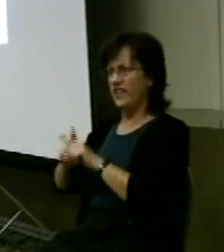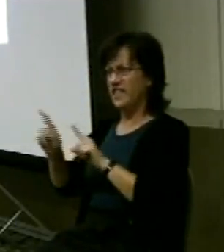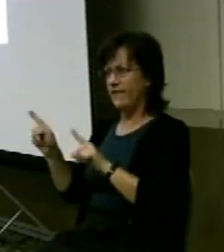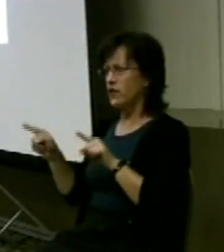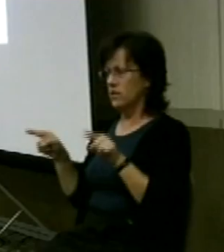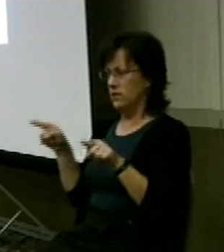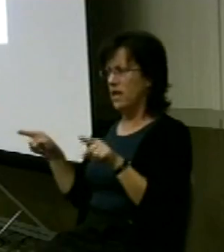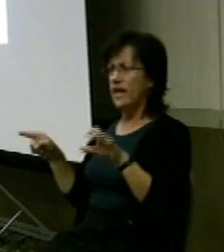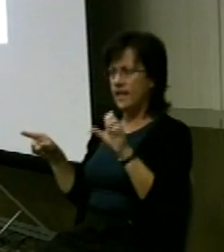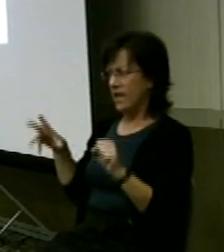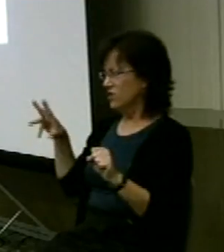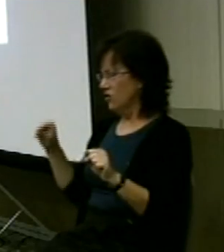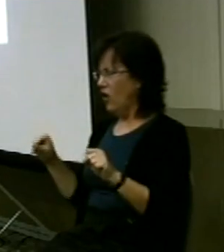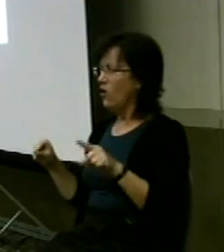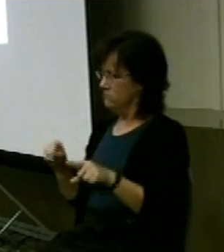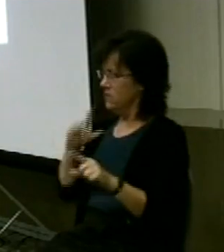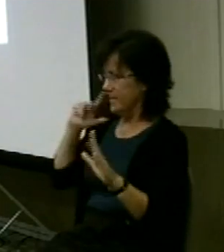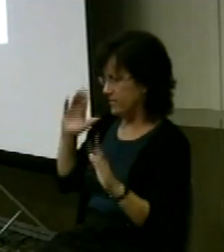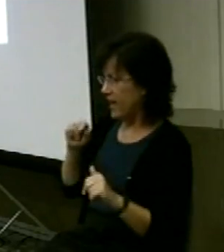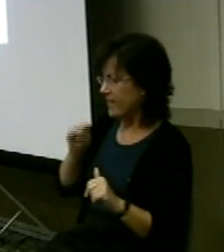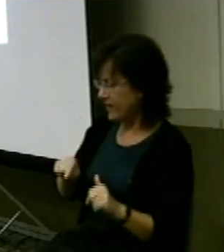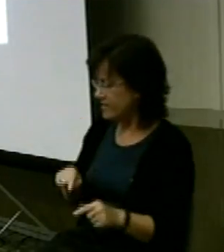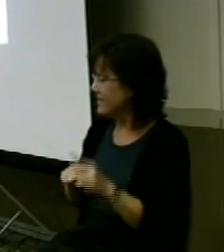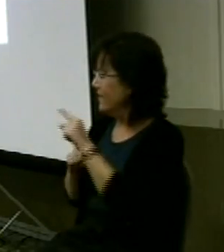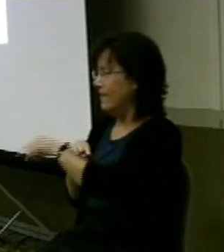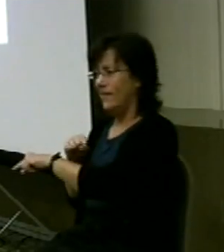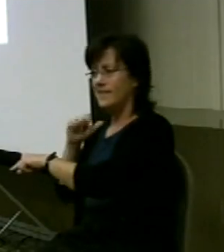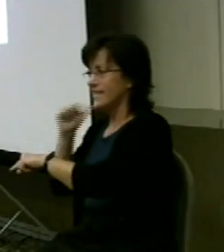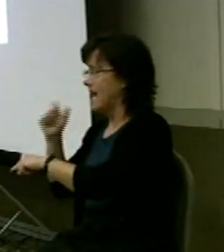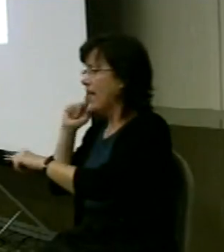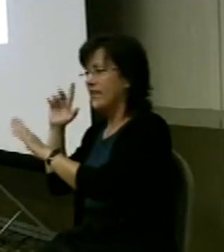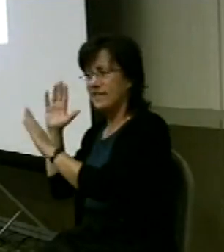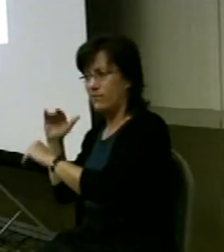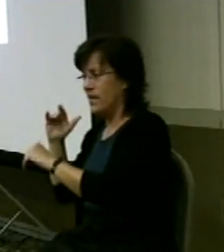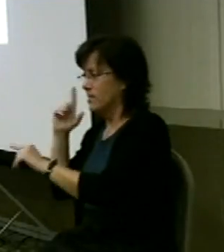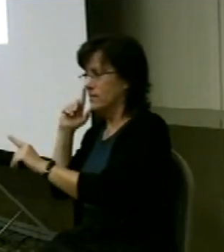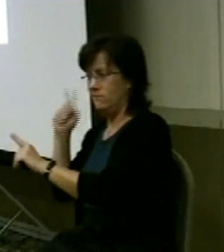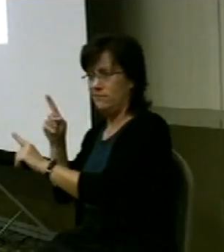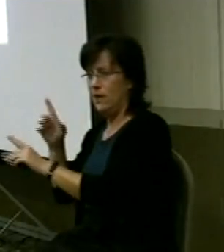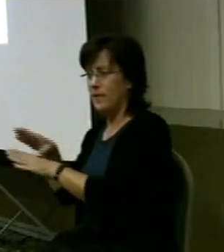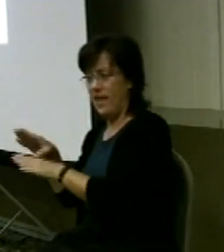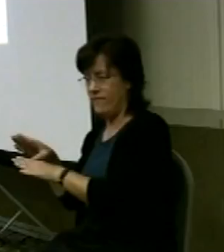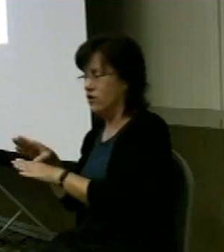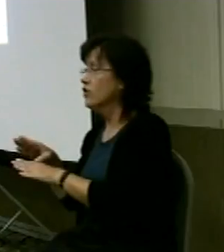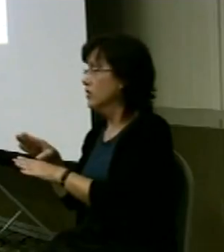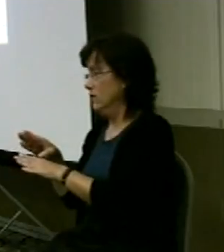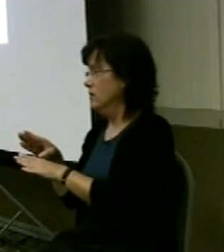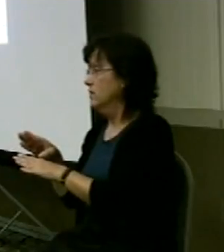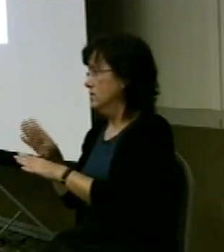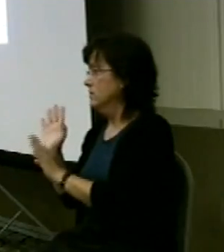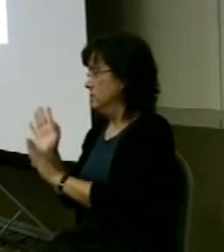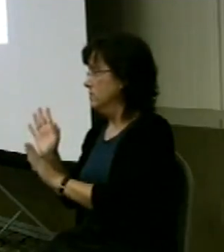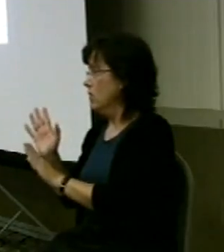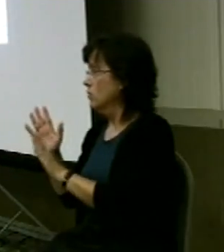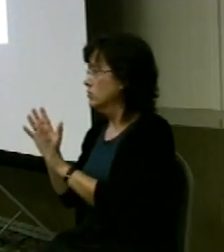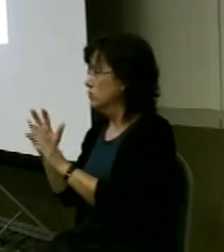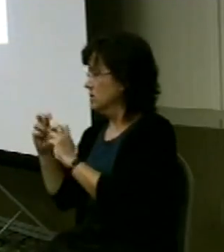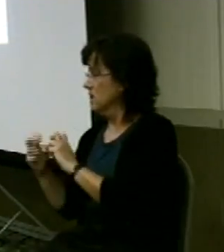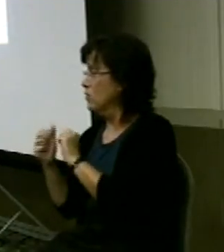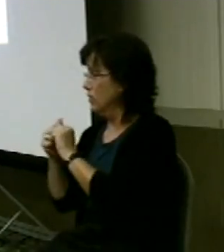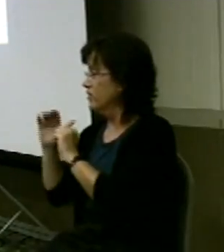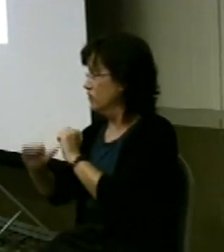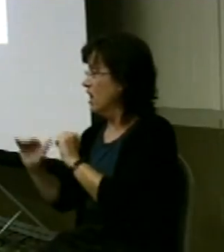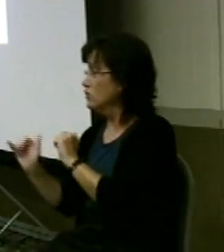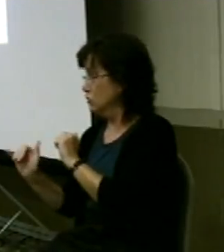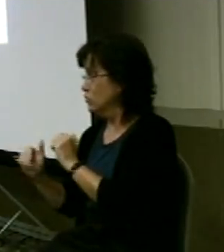This is the expected behavior, this isn't the expected behavior. And just a key point to that to kind of put in the back of your mind